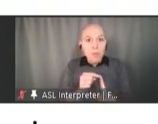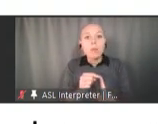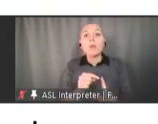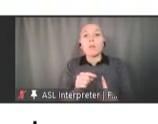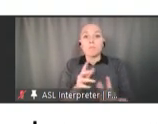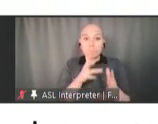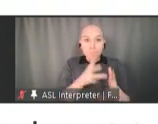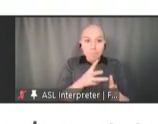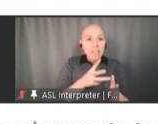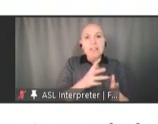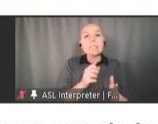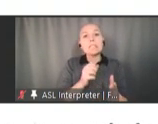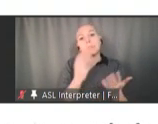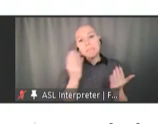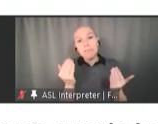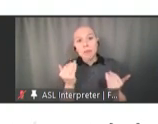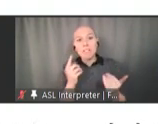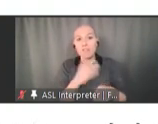slide.